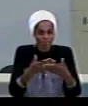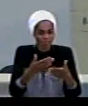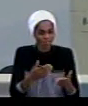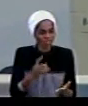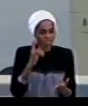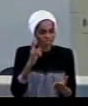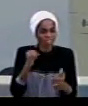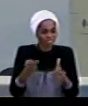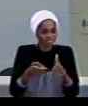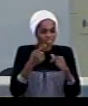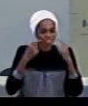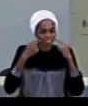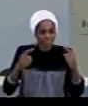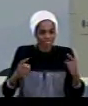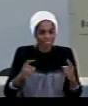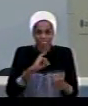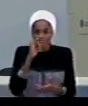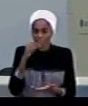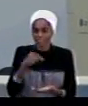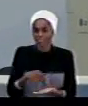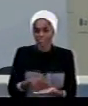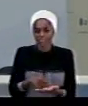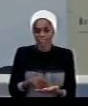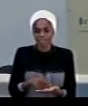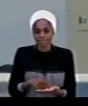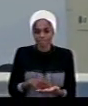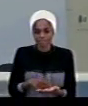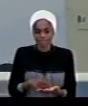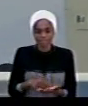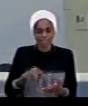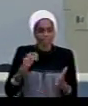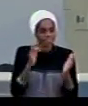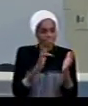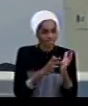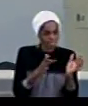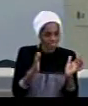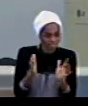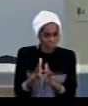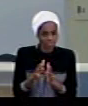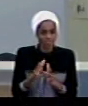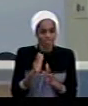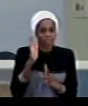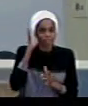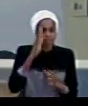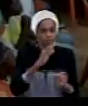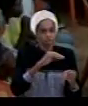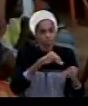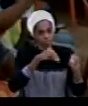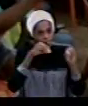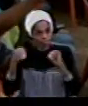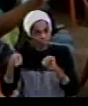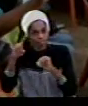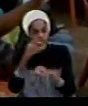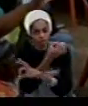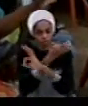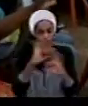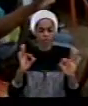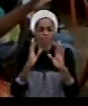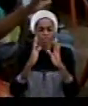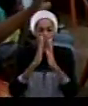first announcement is this: Jesus will set you free.